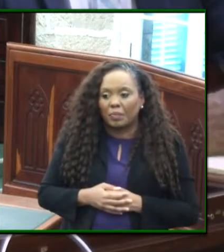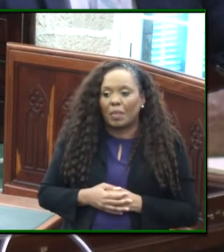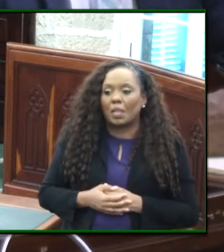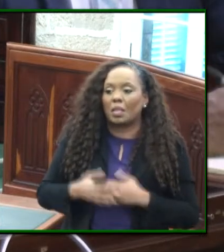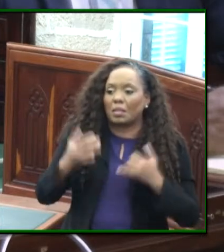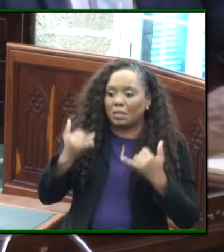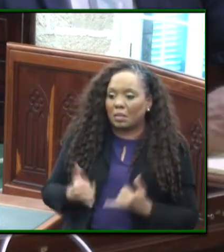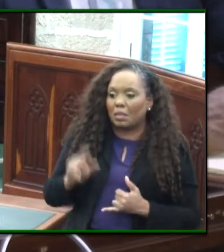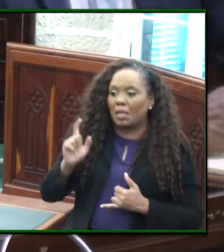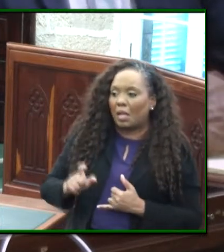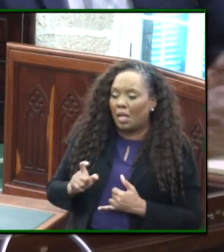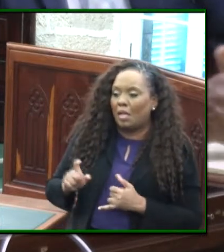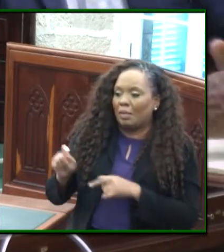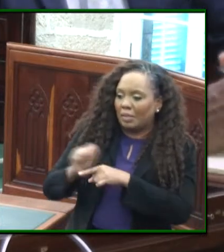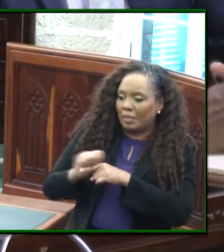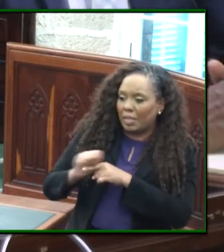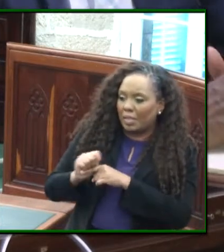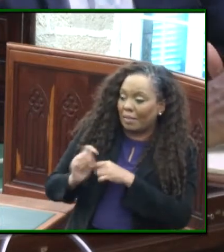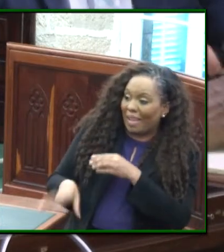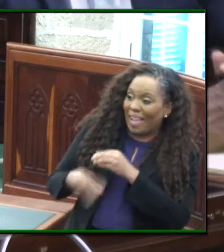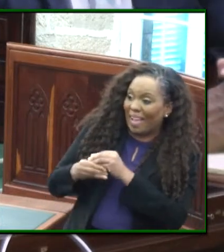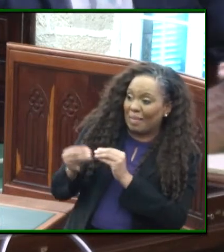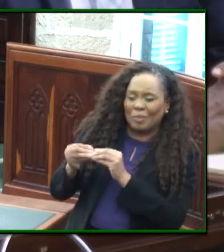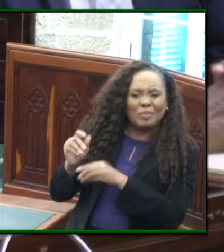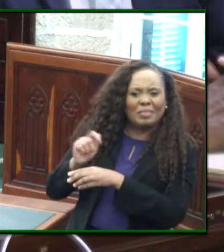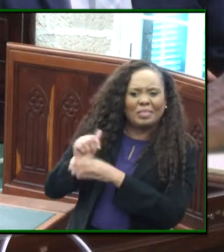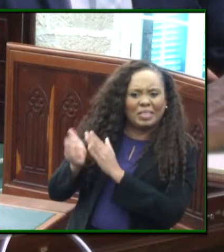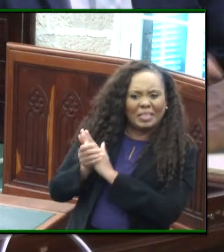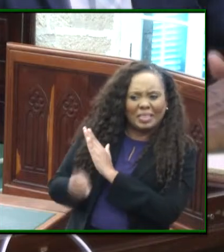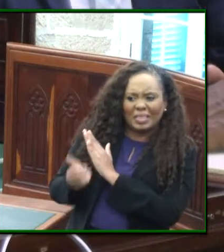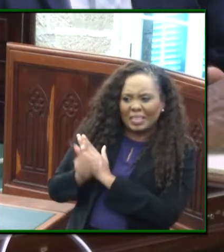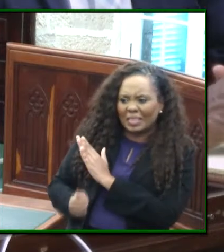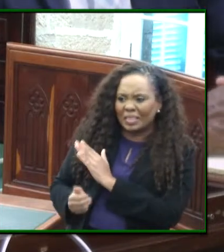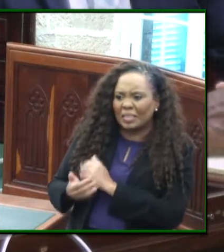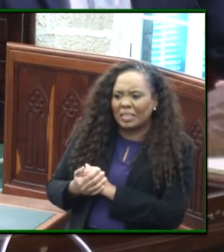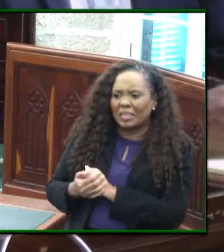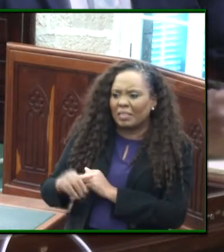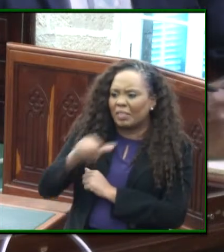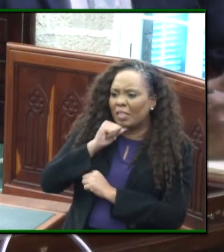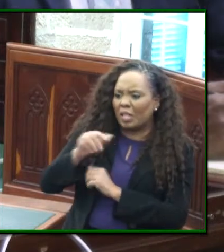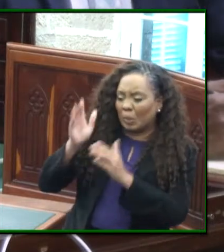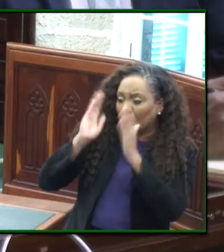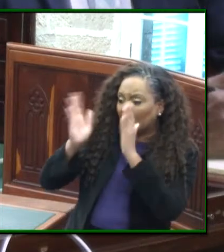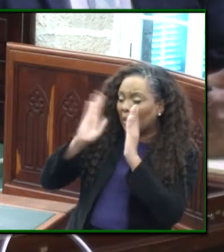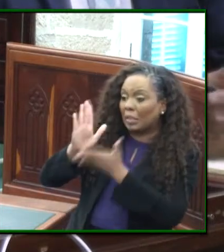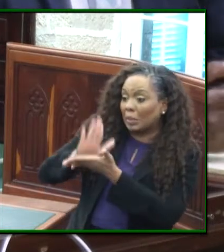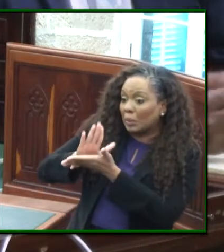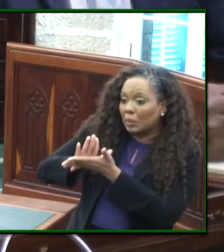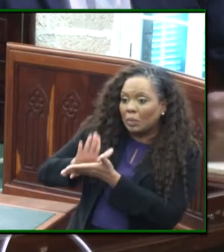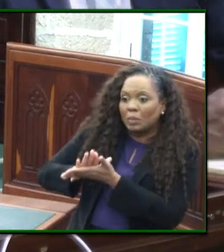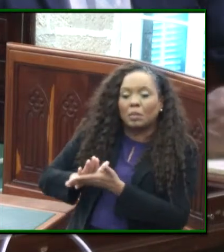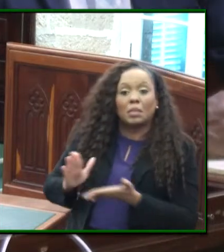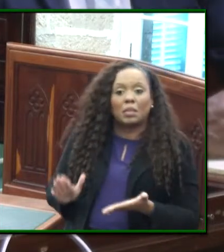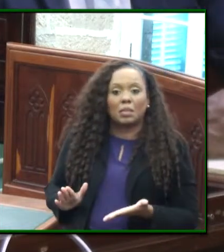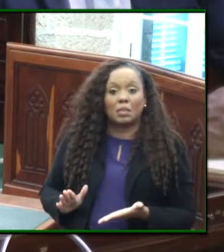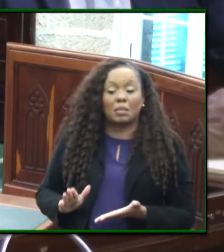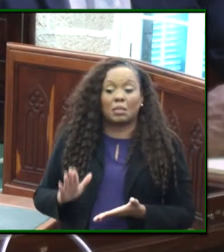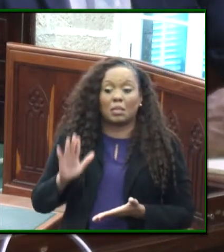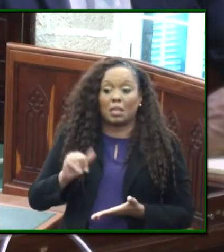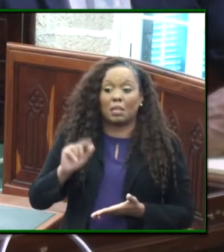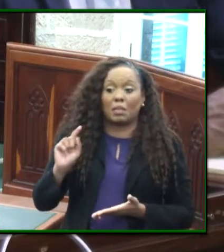them skills that they never had because they didn't pay any attention to those things at school. The pilot is